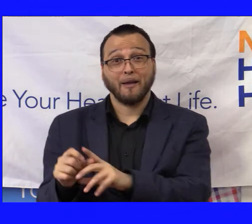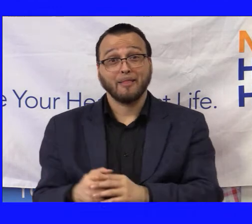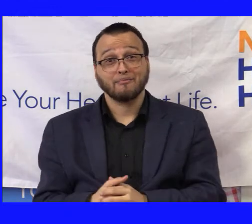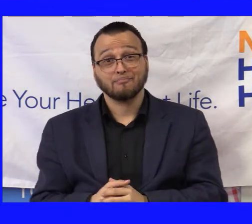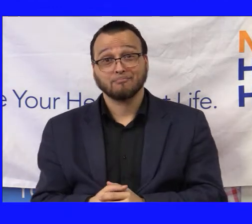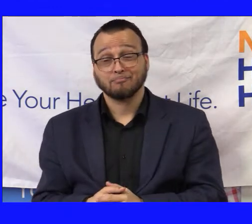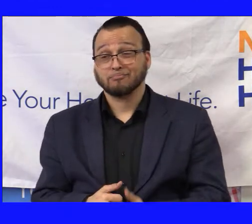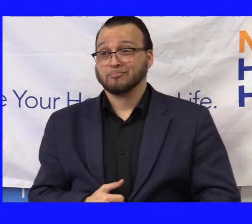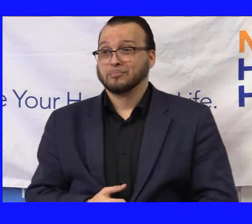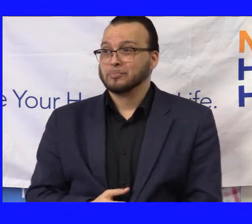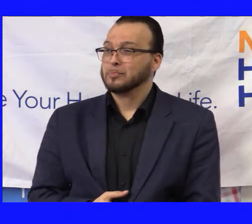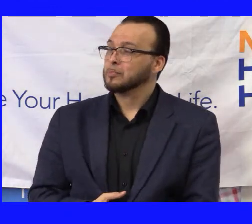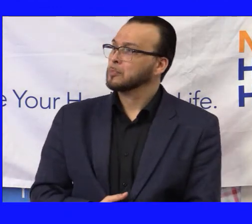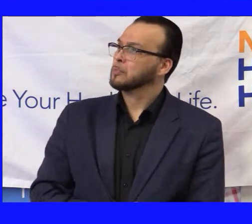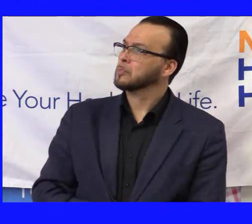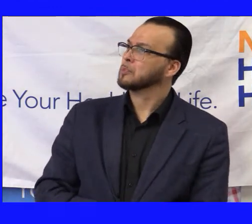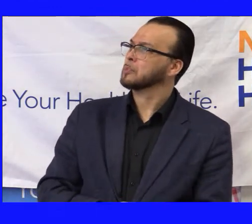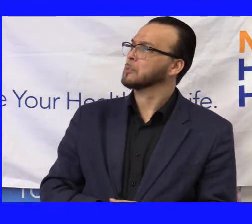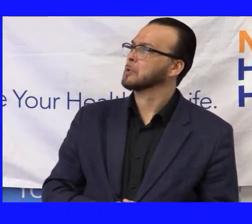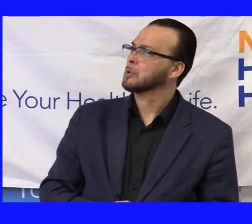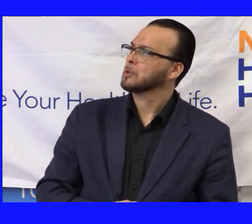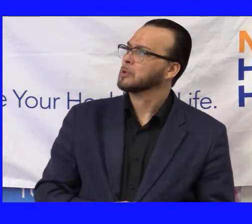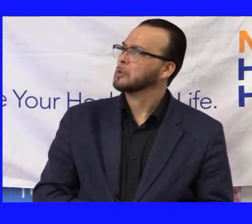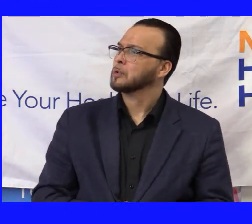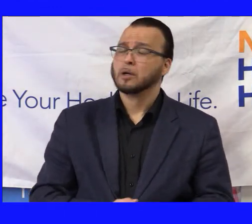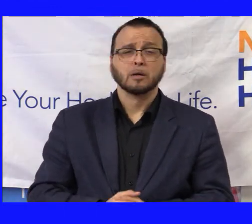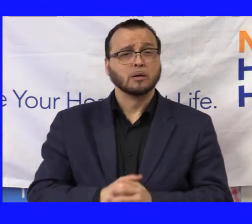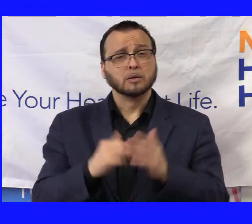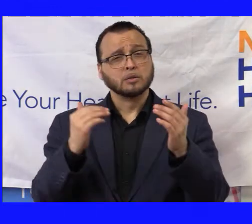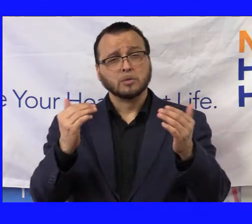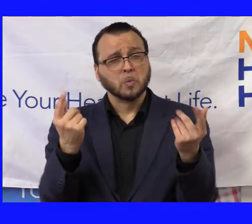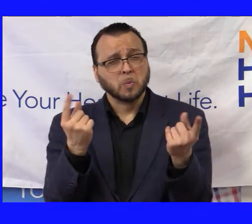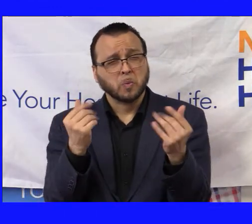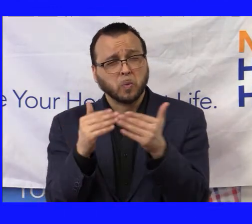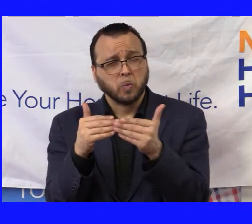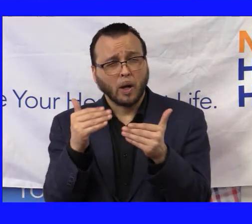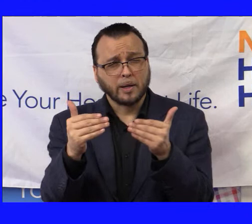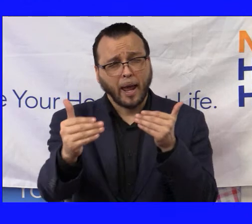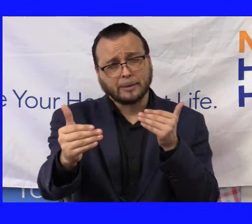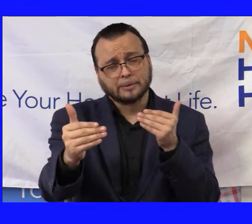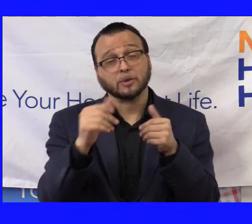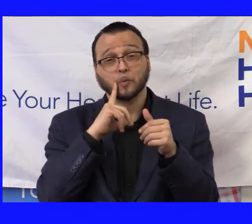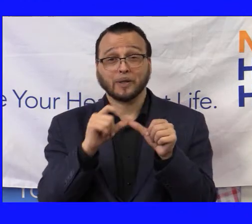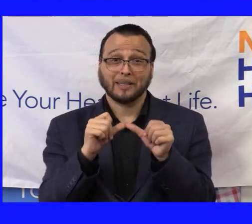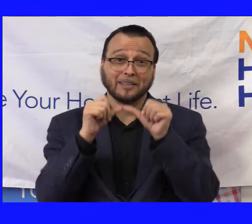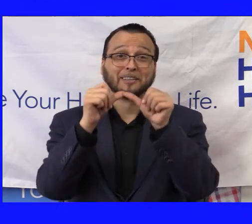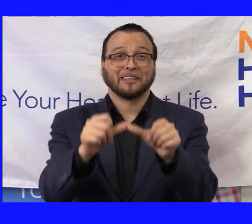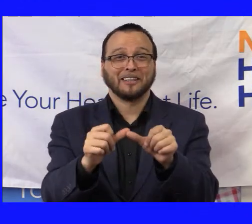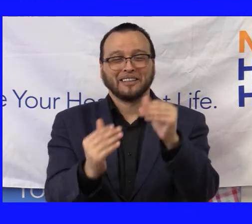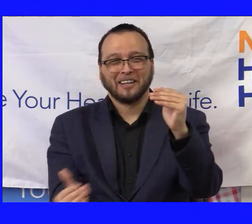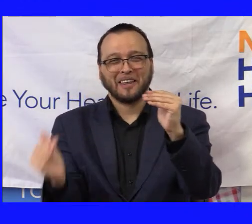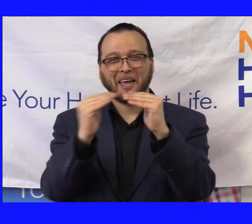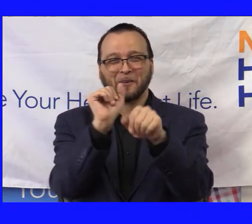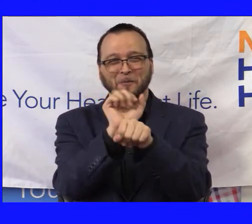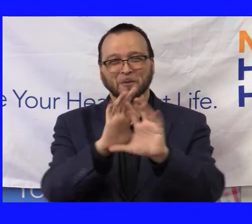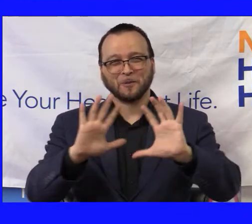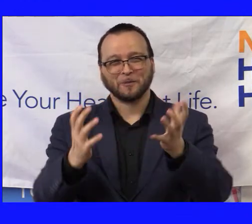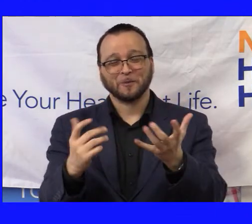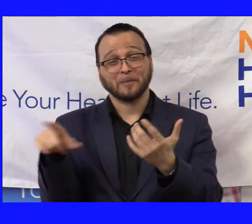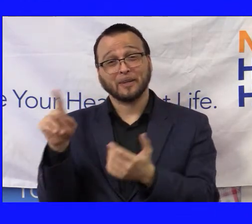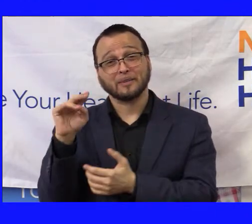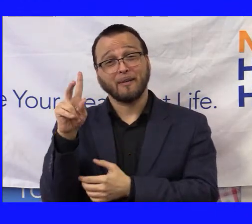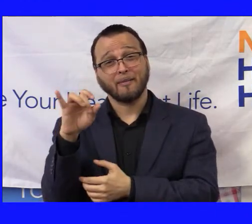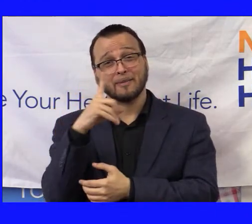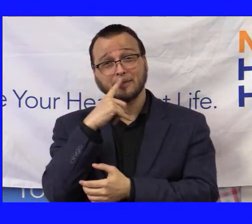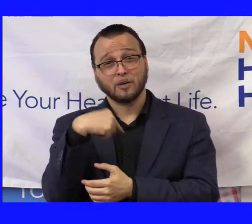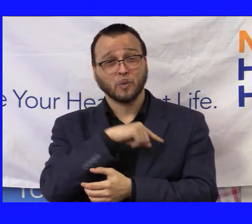slide, please. So our next steps are really convening the equity work groups. And as Natalia said, we had a really great meeting